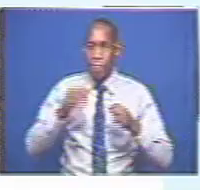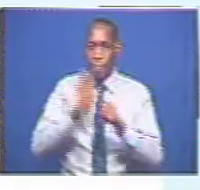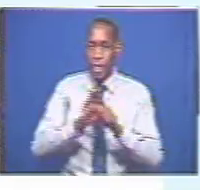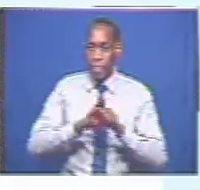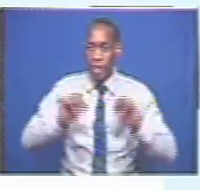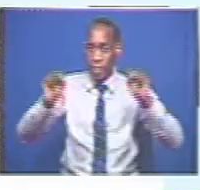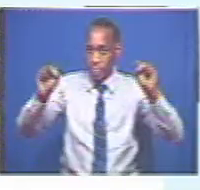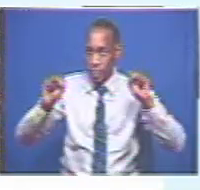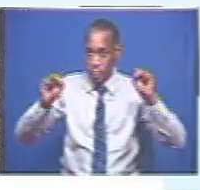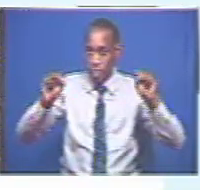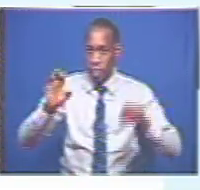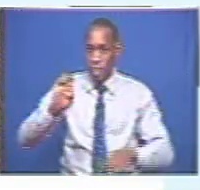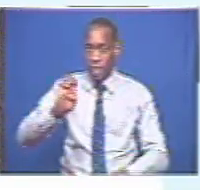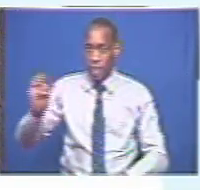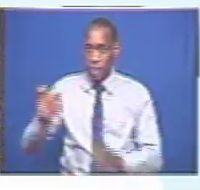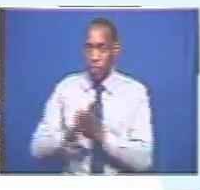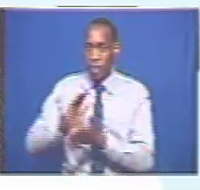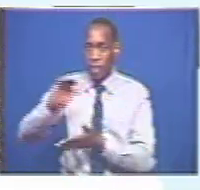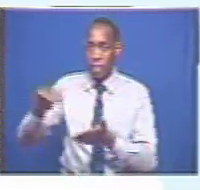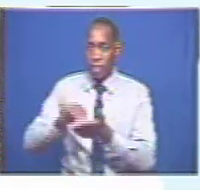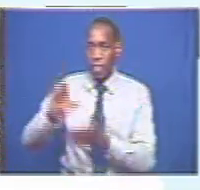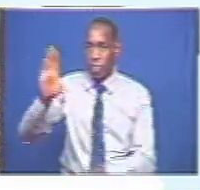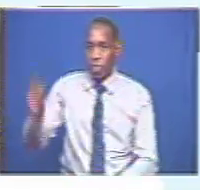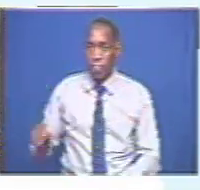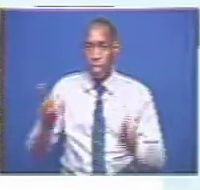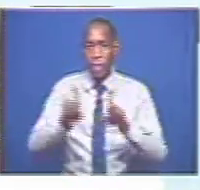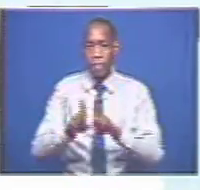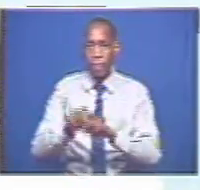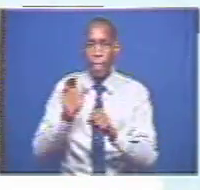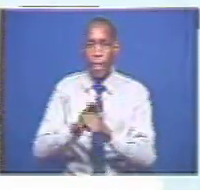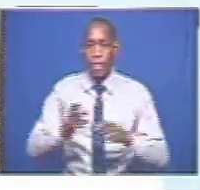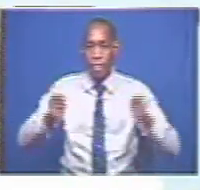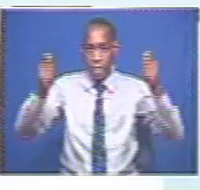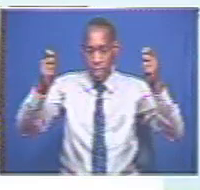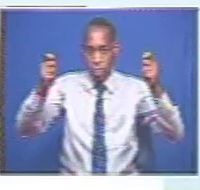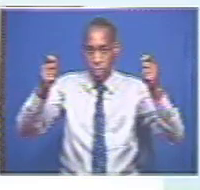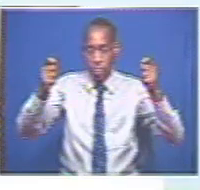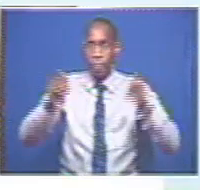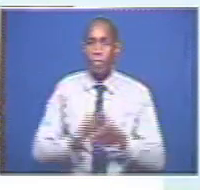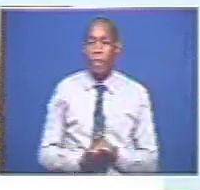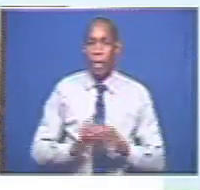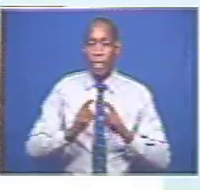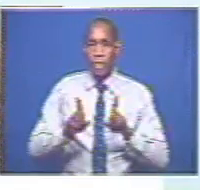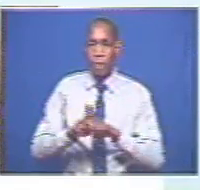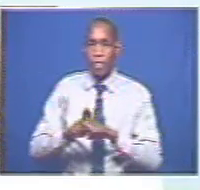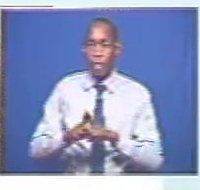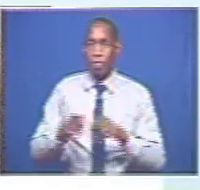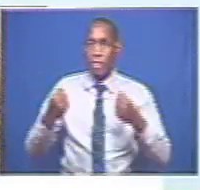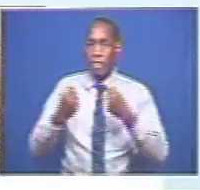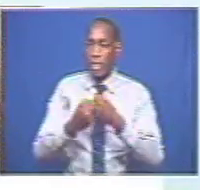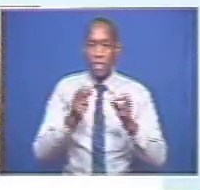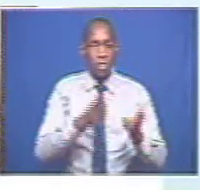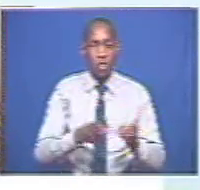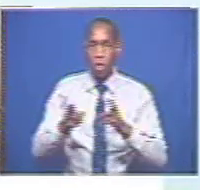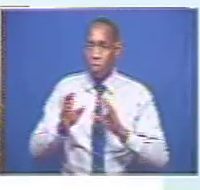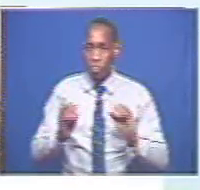in East and Central Africa, yeah, and also most titles. But having said that, I think Mashemeji derby is not just any other game.